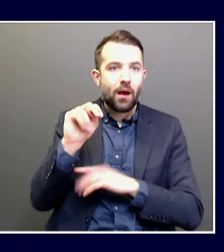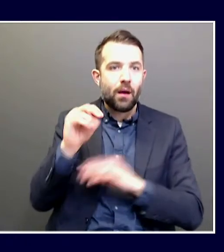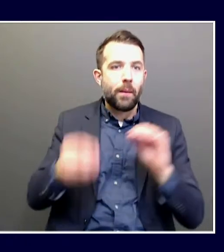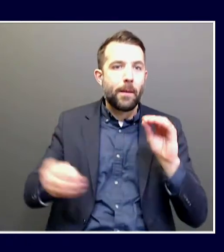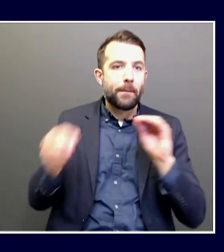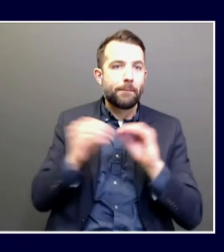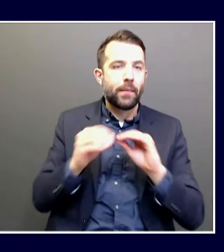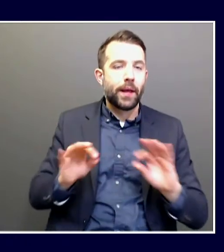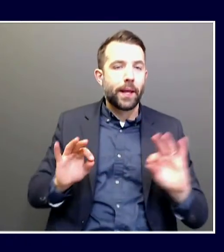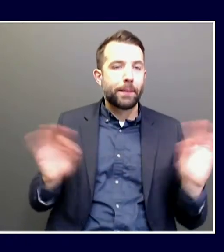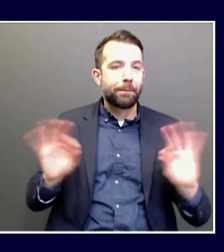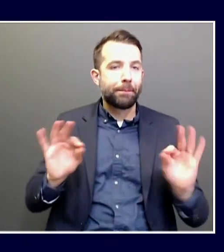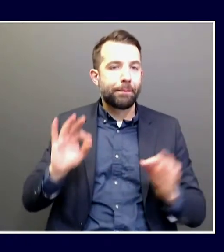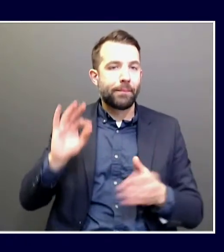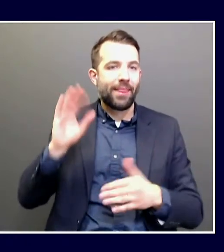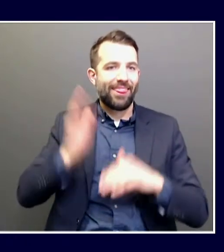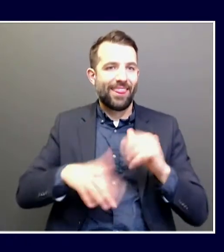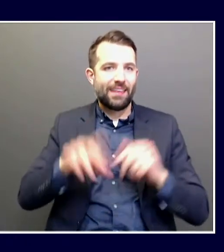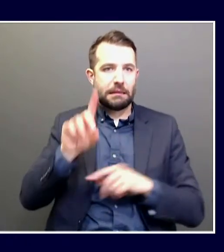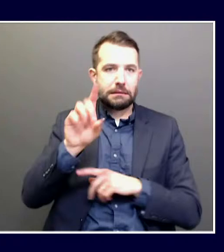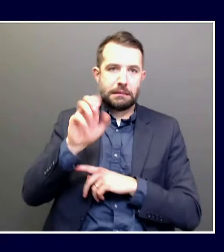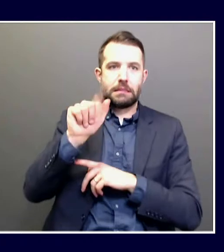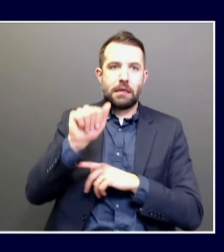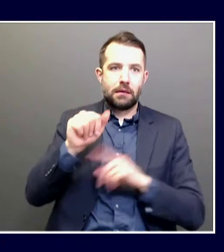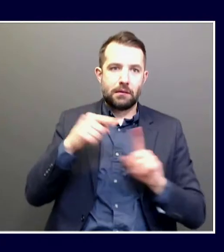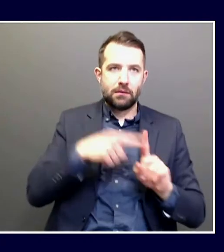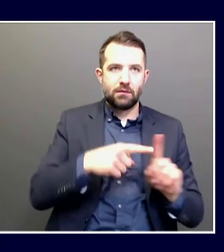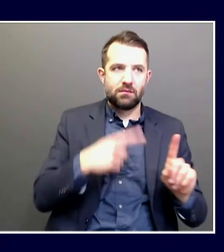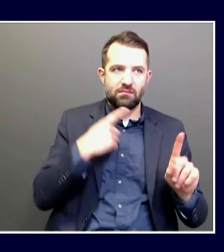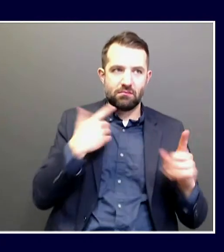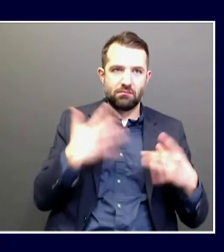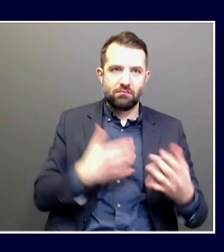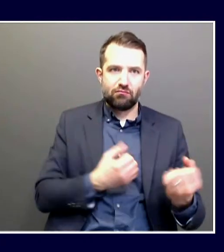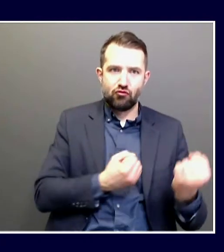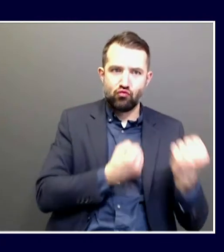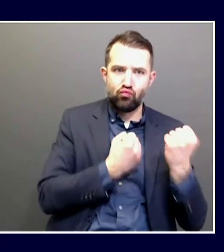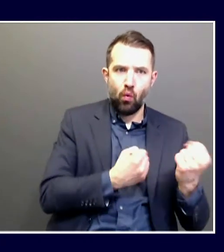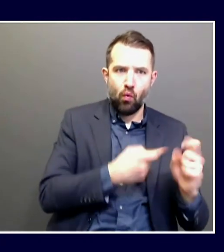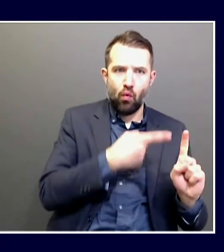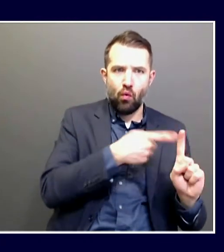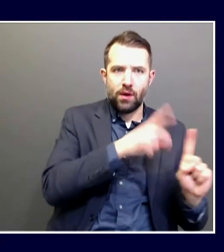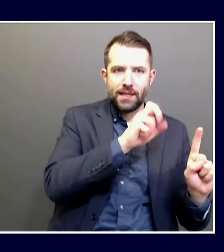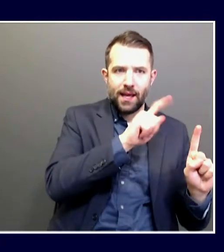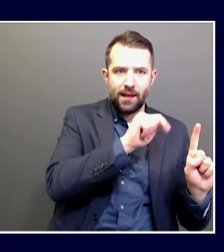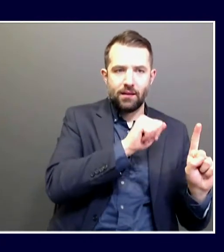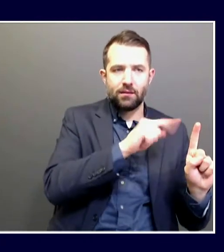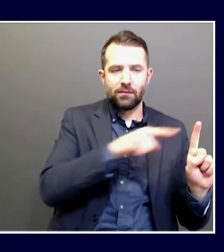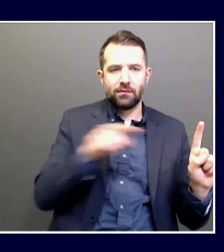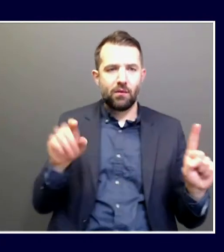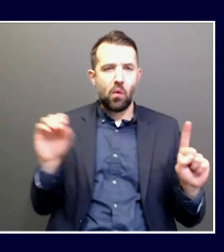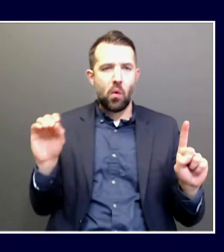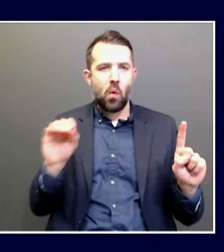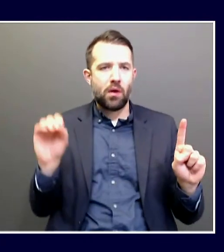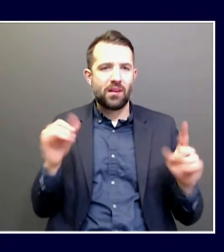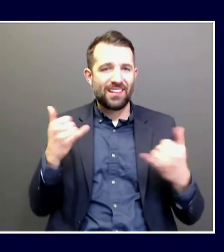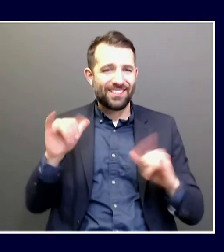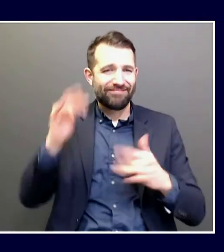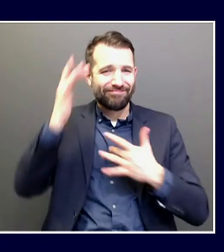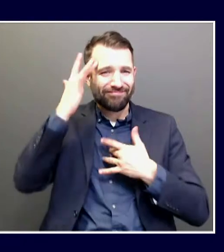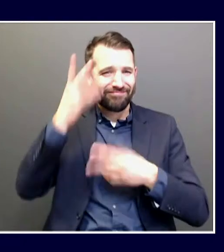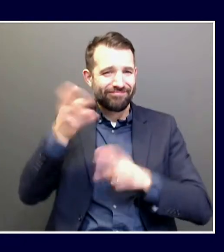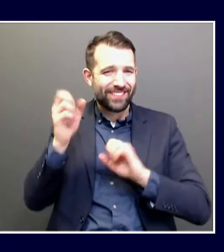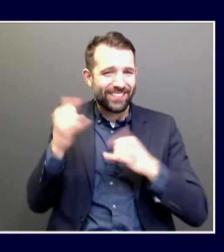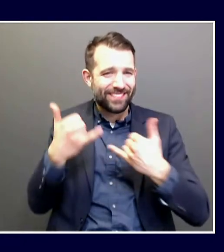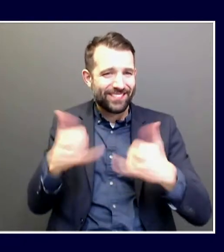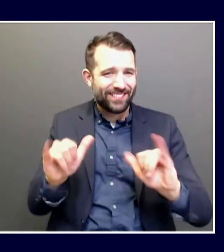was pretty rough. Even something that's milder than Delta is still a significant illness. And as we've seen just from